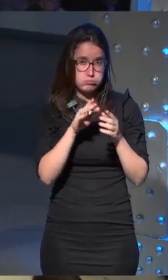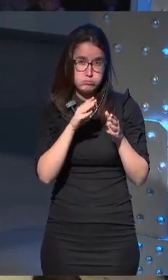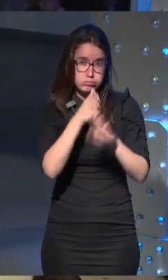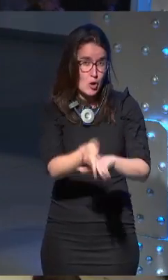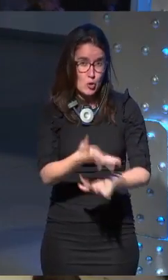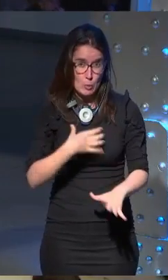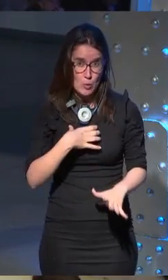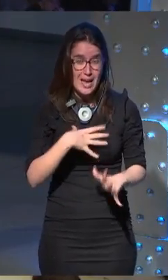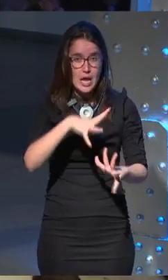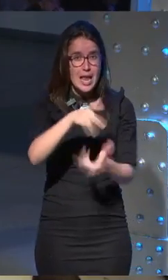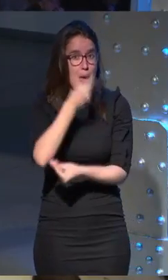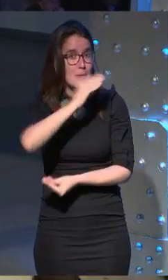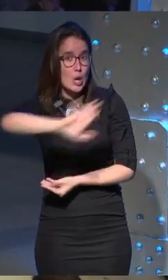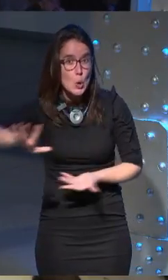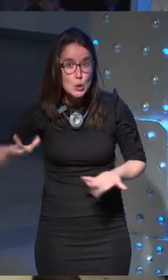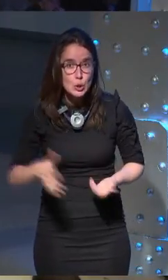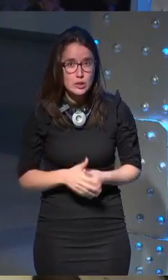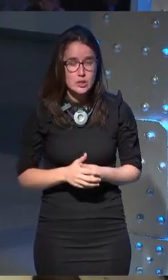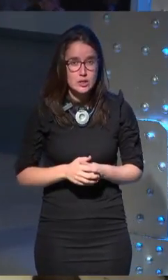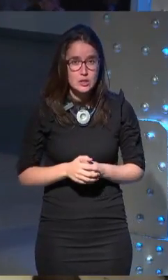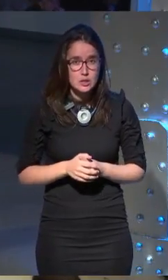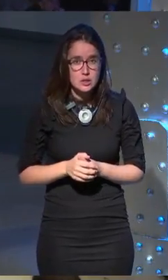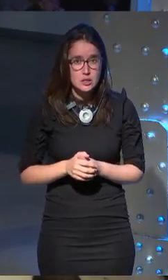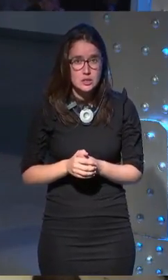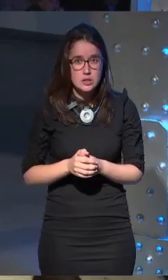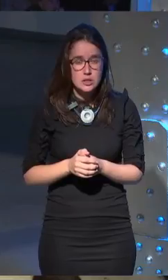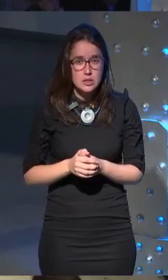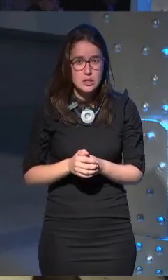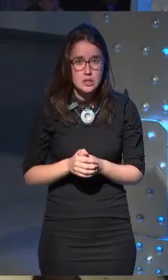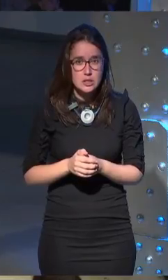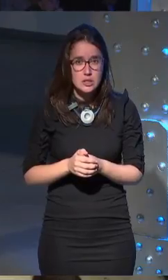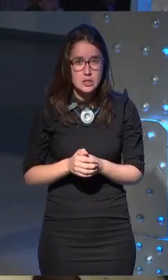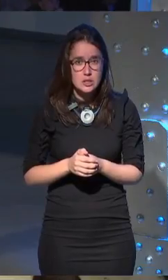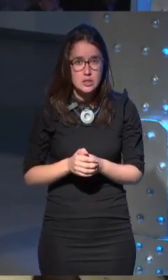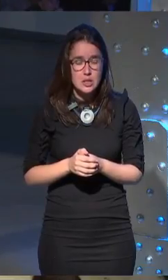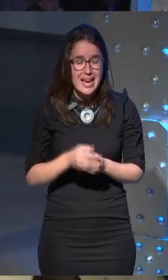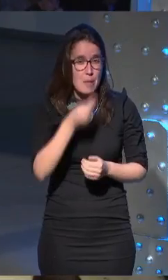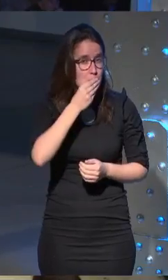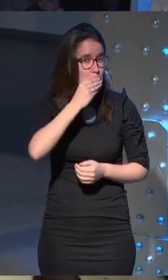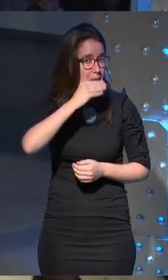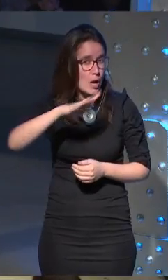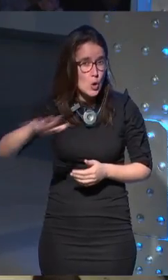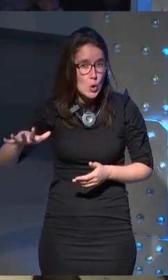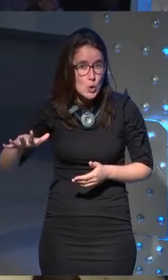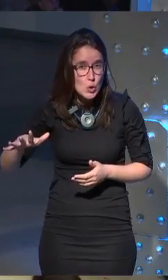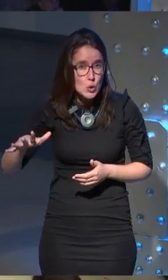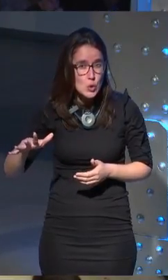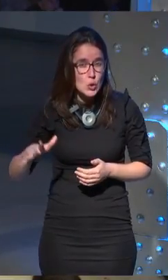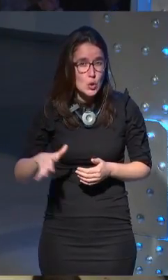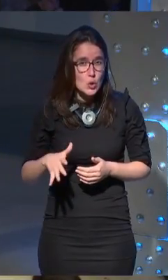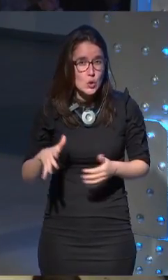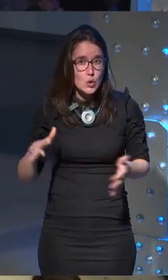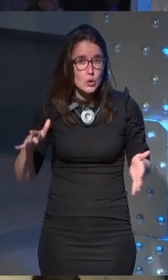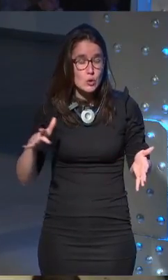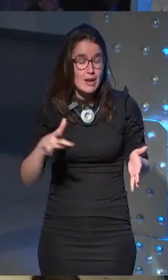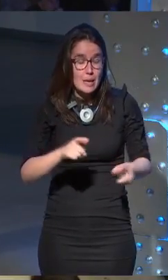Y la mejor and the best piece of news? The best piece of news that I had ever gotten in